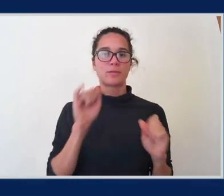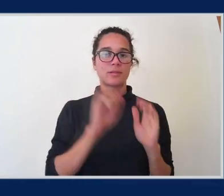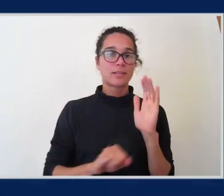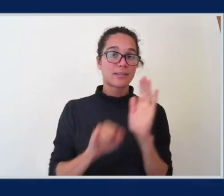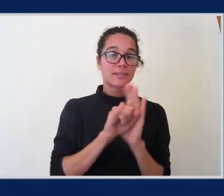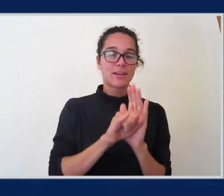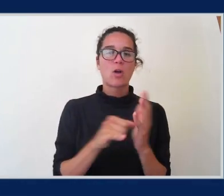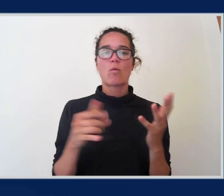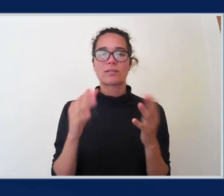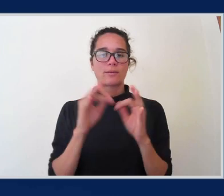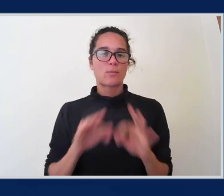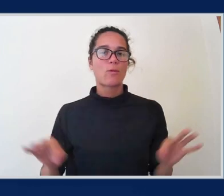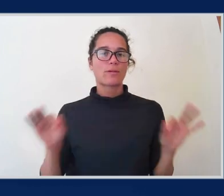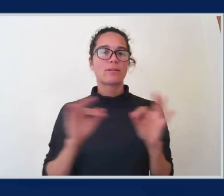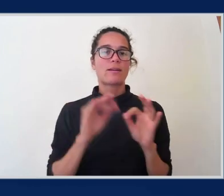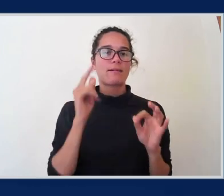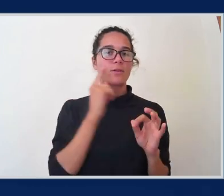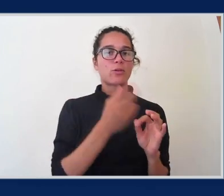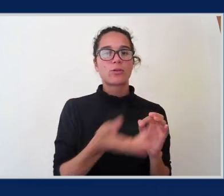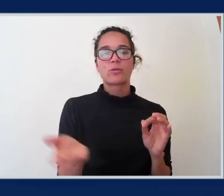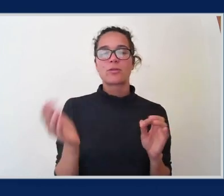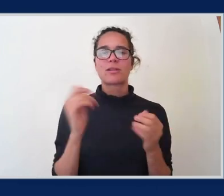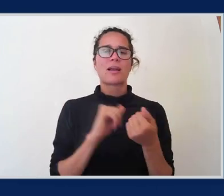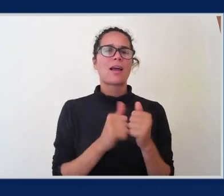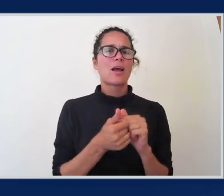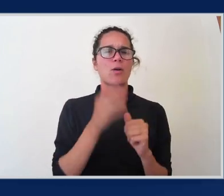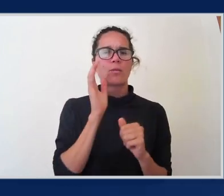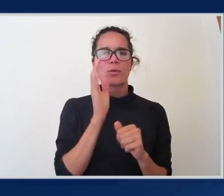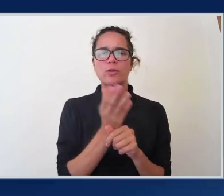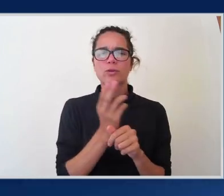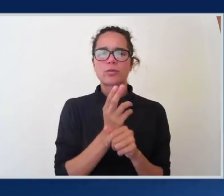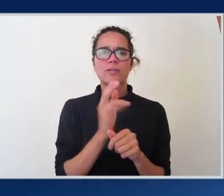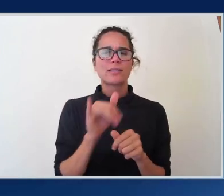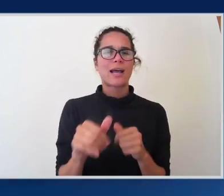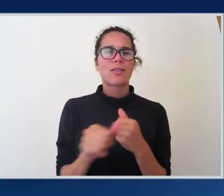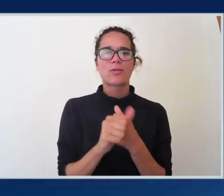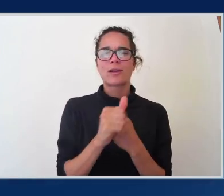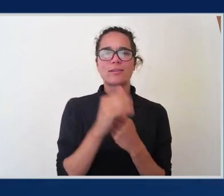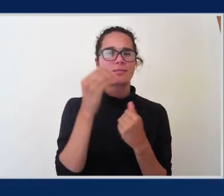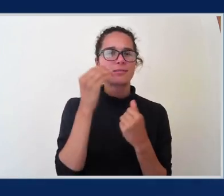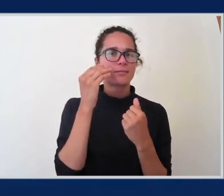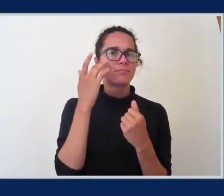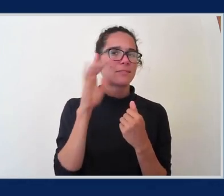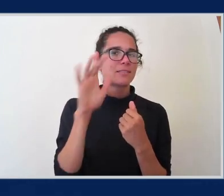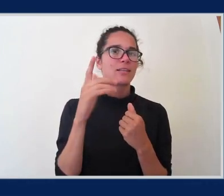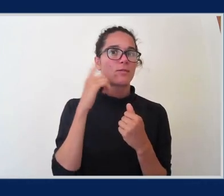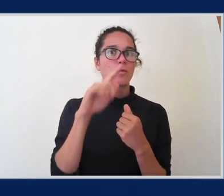important to you and how are you going to use that threat intelligence to help you